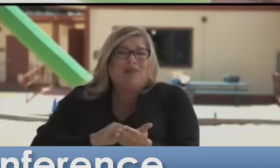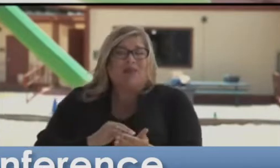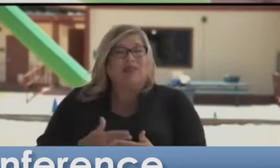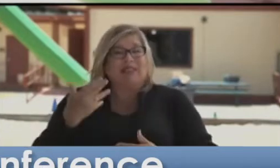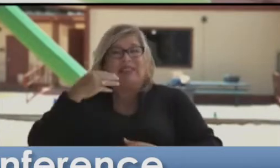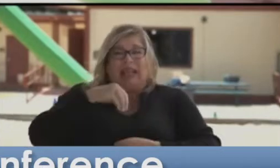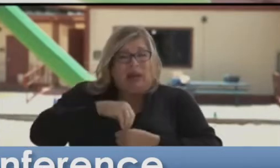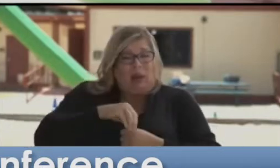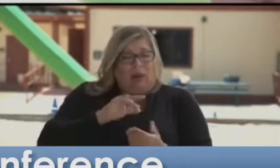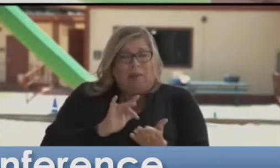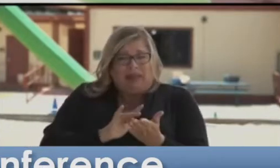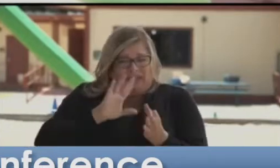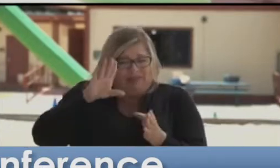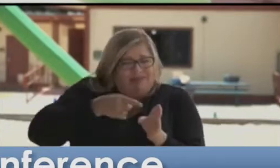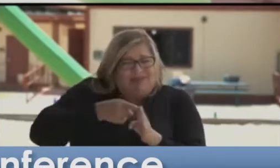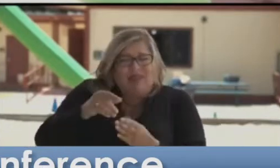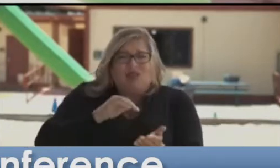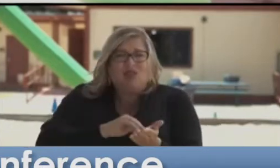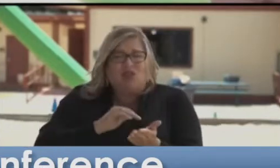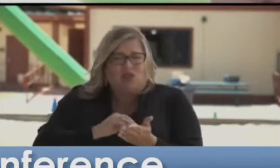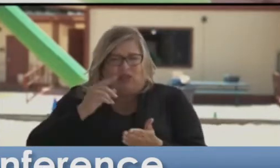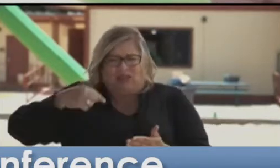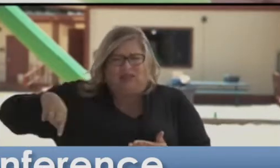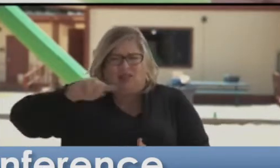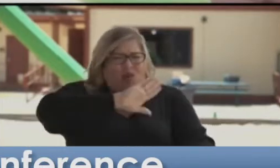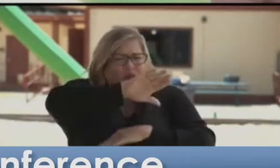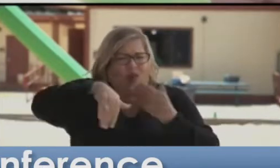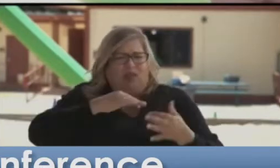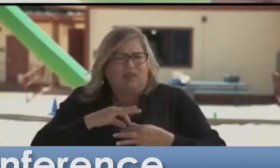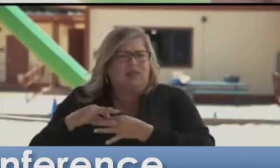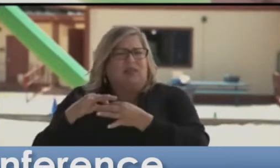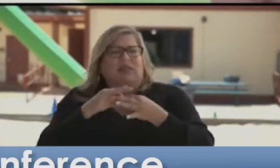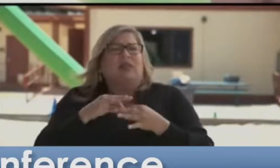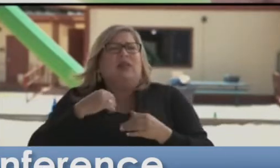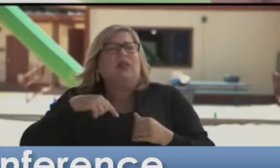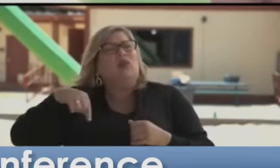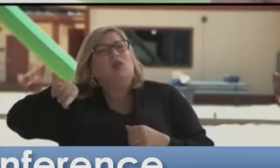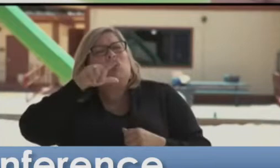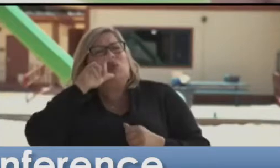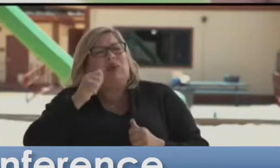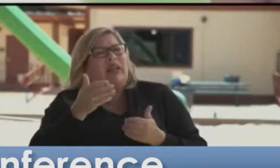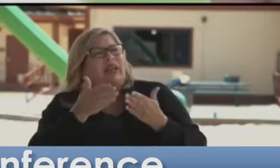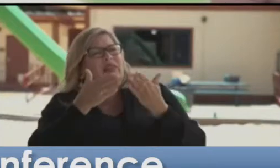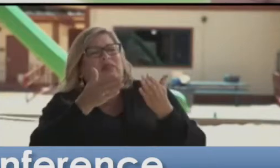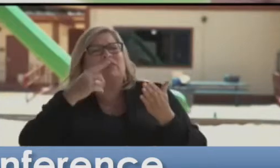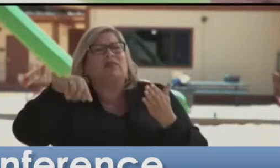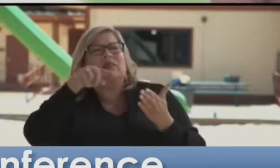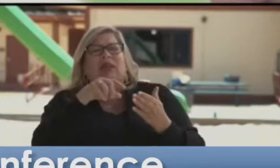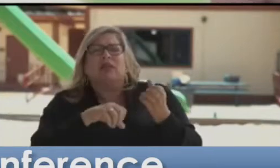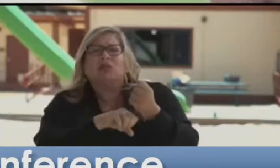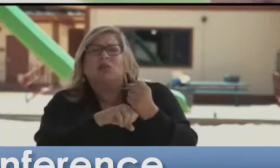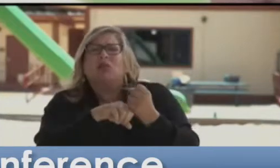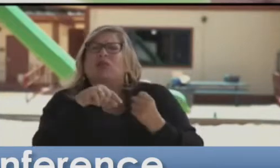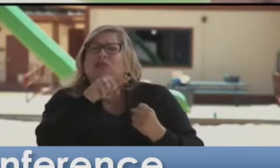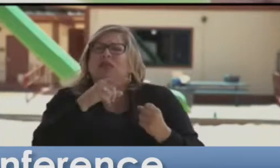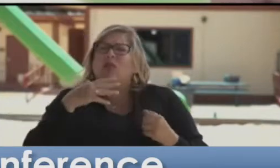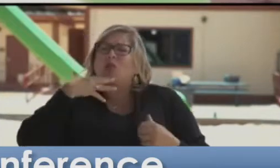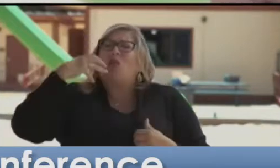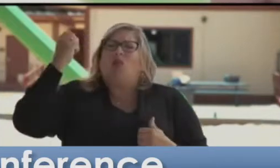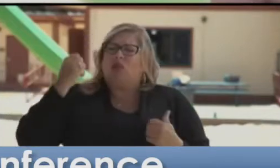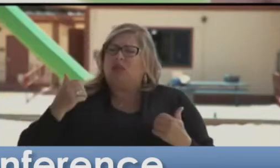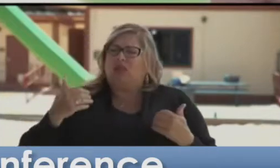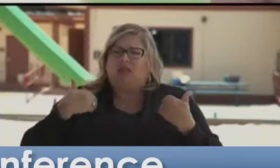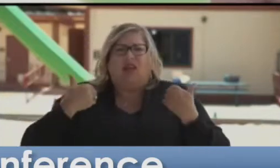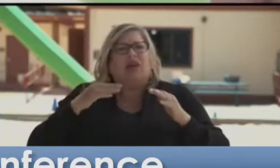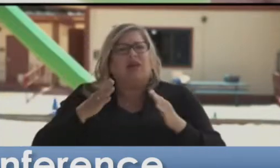medicine docs who take care and provide care to older young people, those in institutes of higher education, our colleges, our